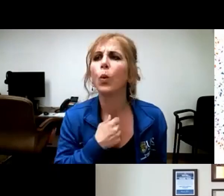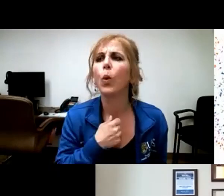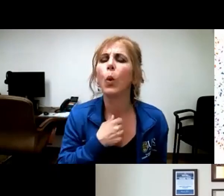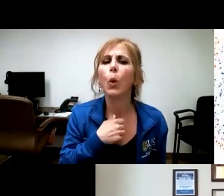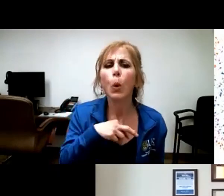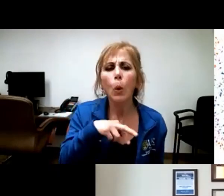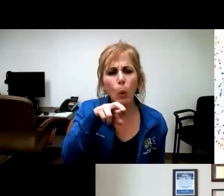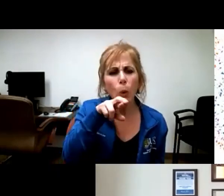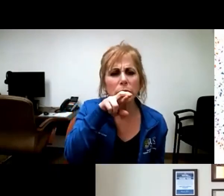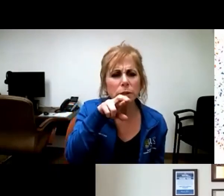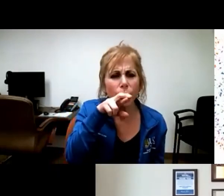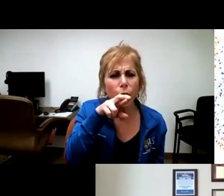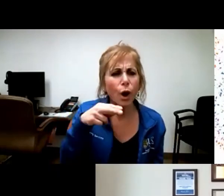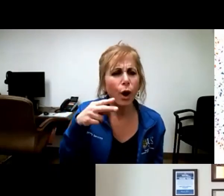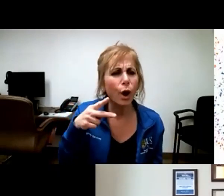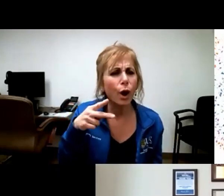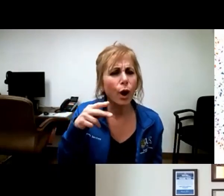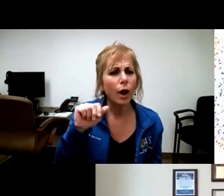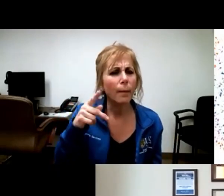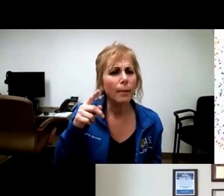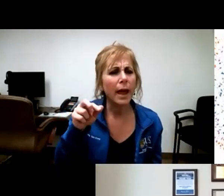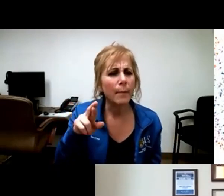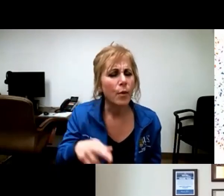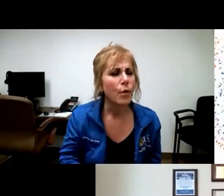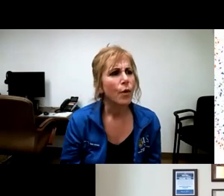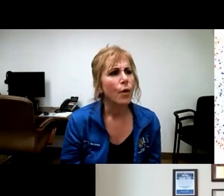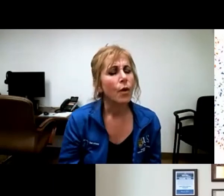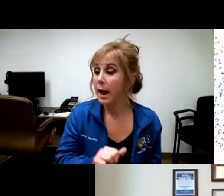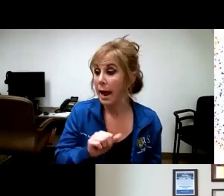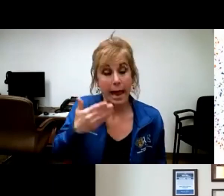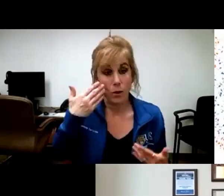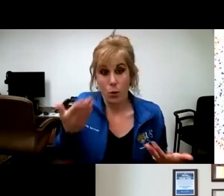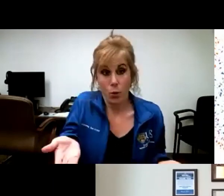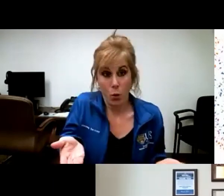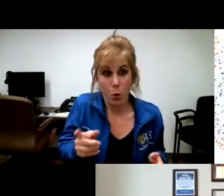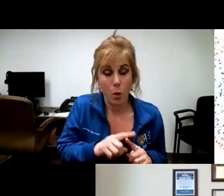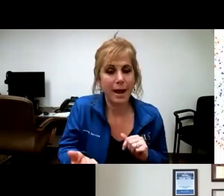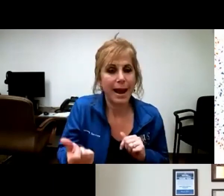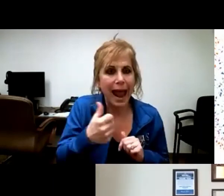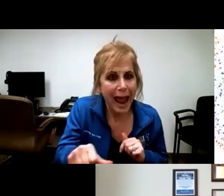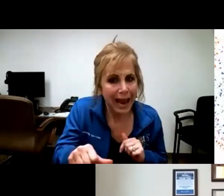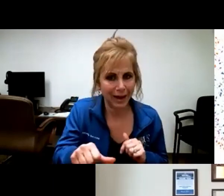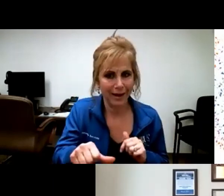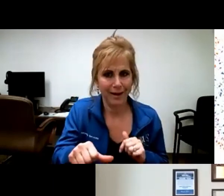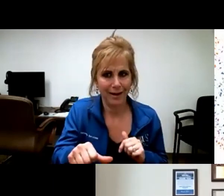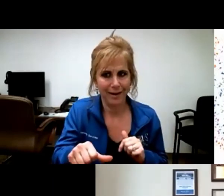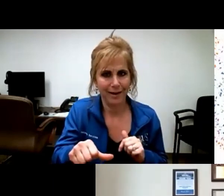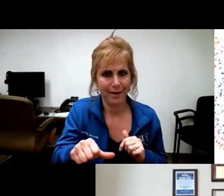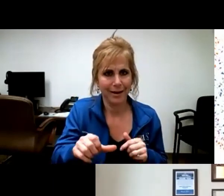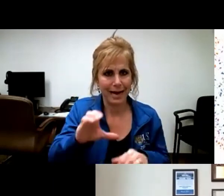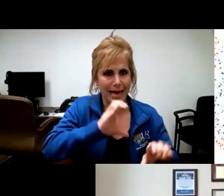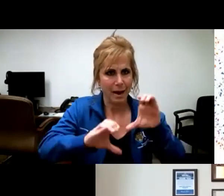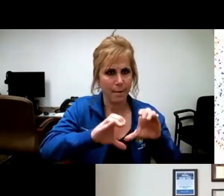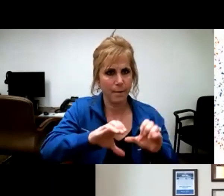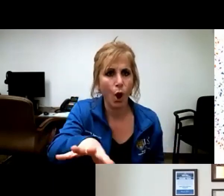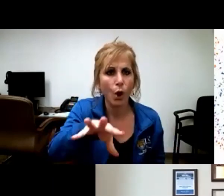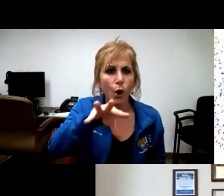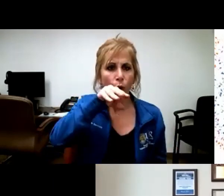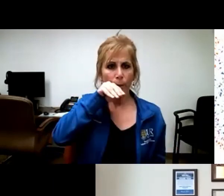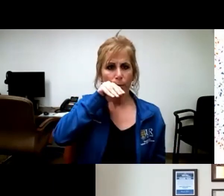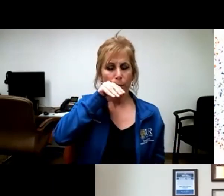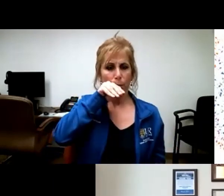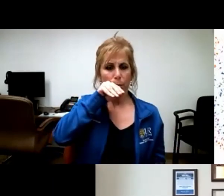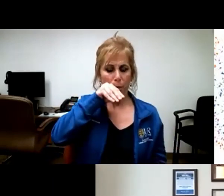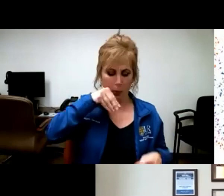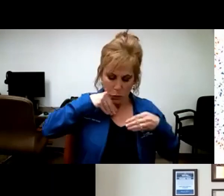and cancer risk specifically. Inhaling any combustible could increase your risk of cancer because you are